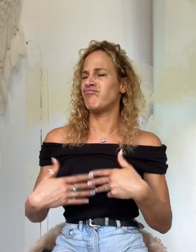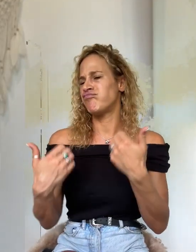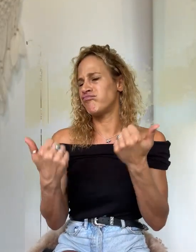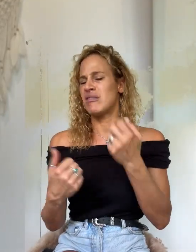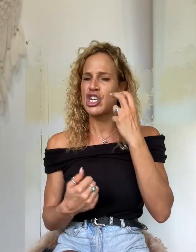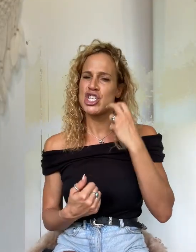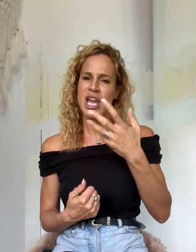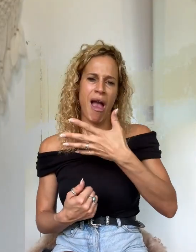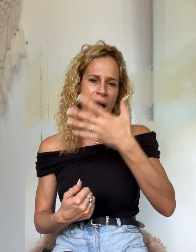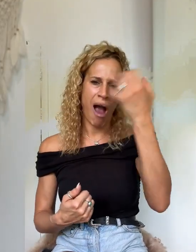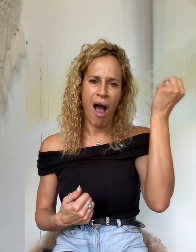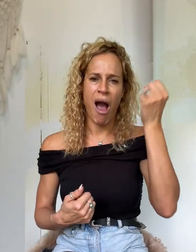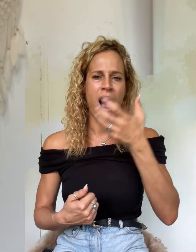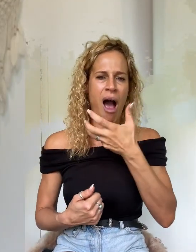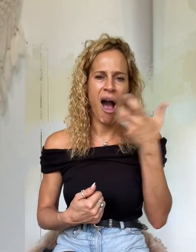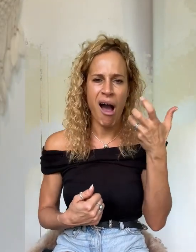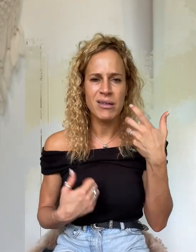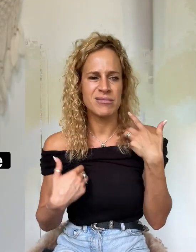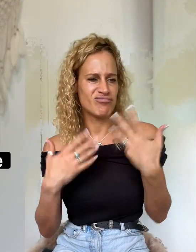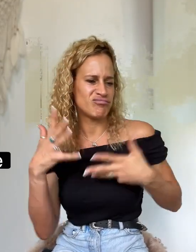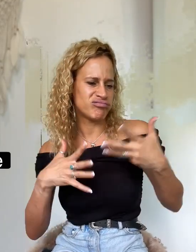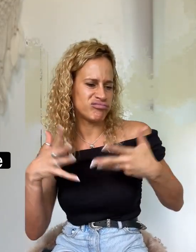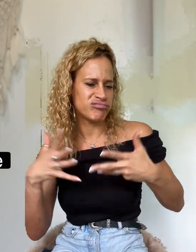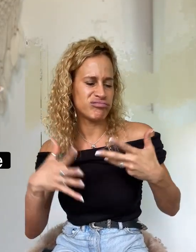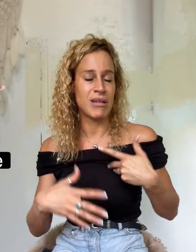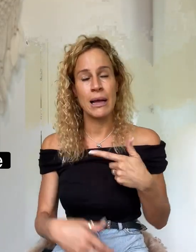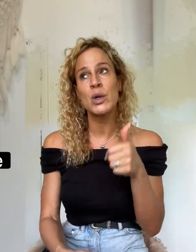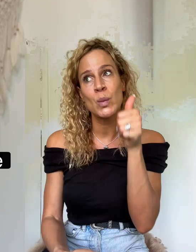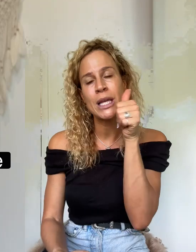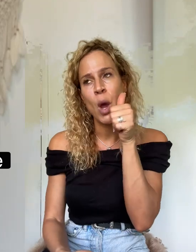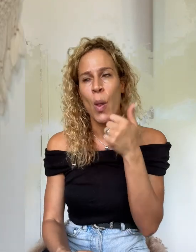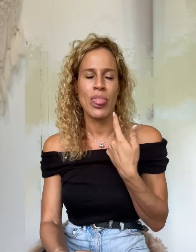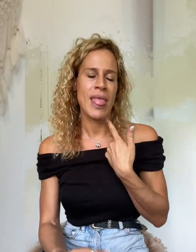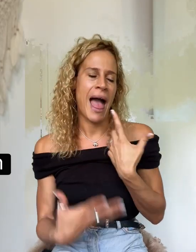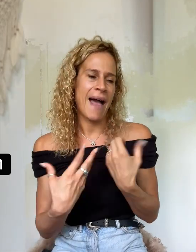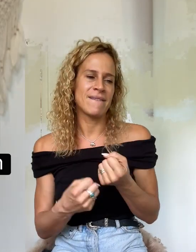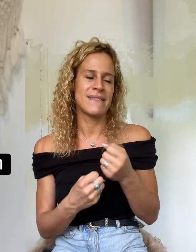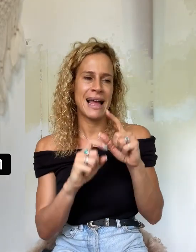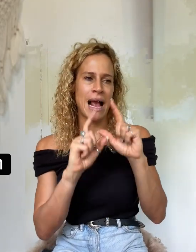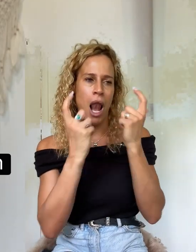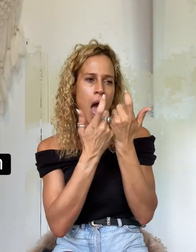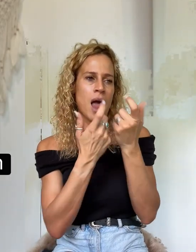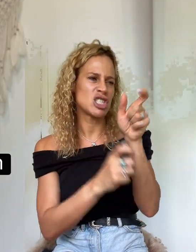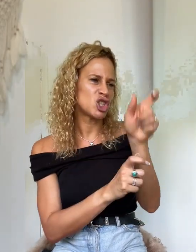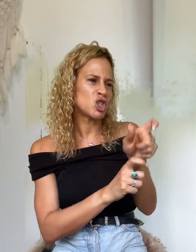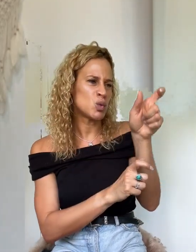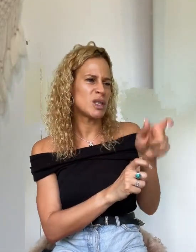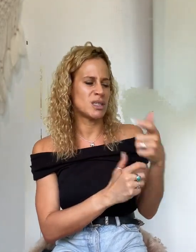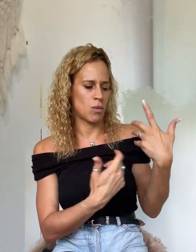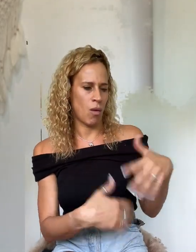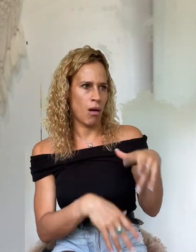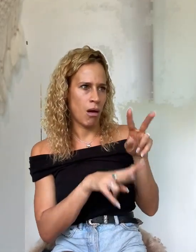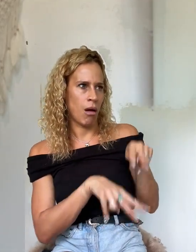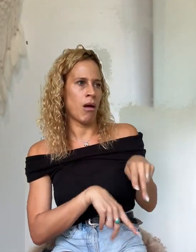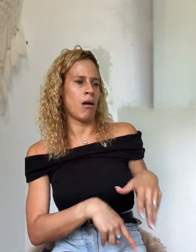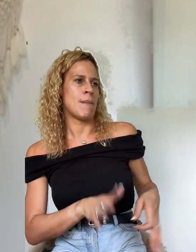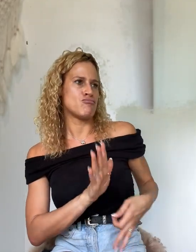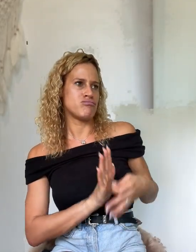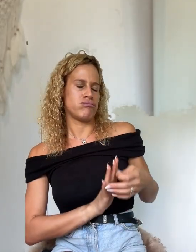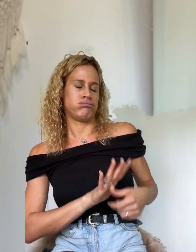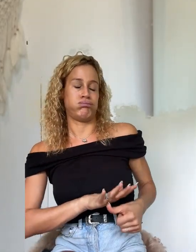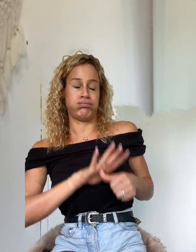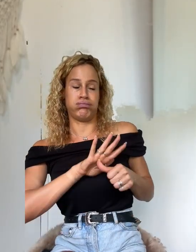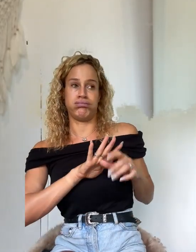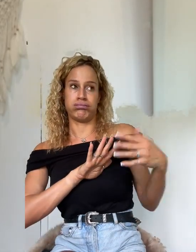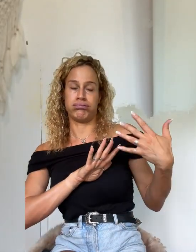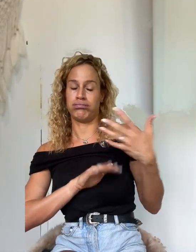necessarily shit hot like your colleagues, because we all know we've got those, those students in the class that have been signing their whole life